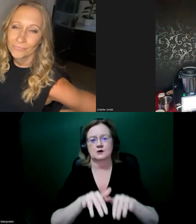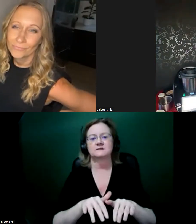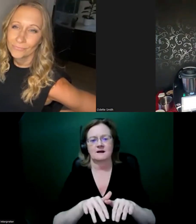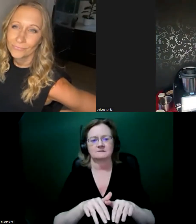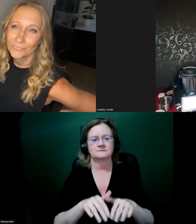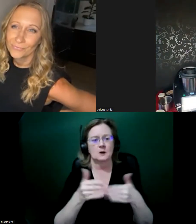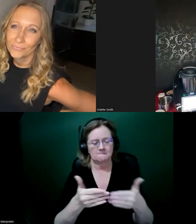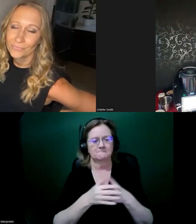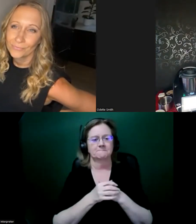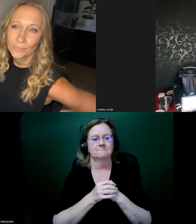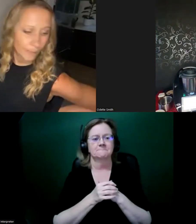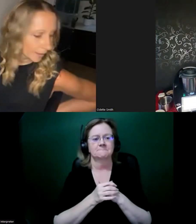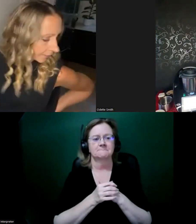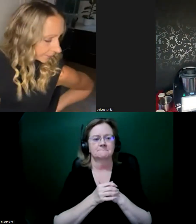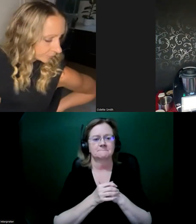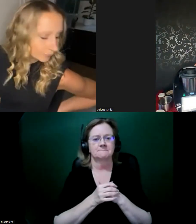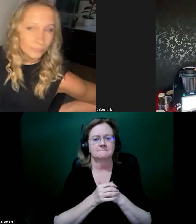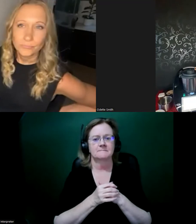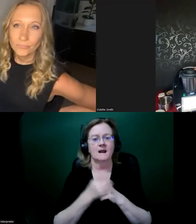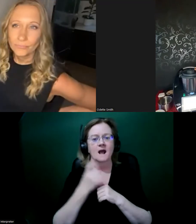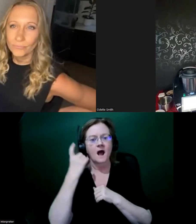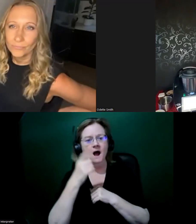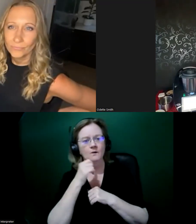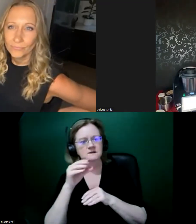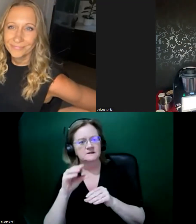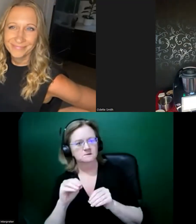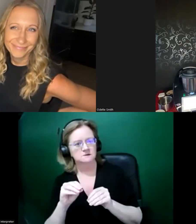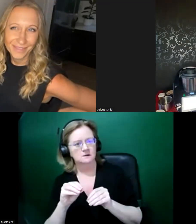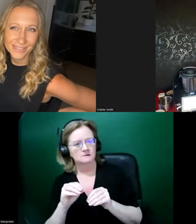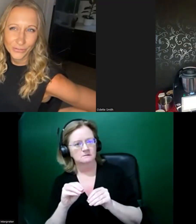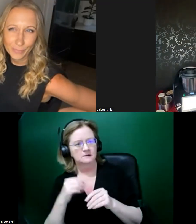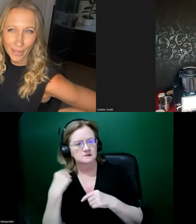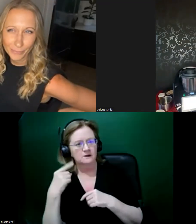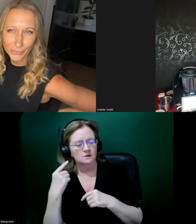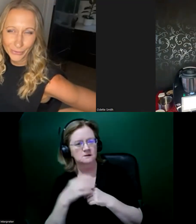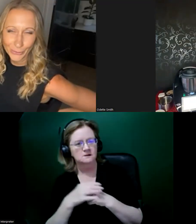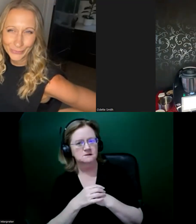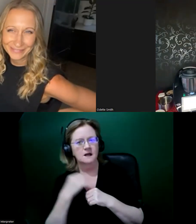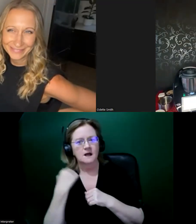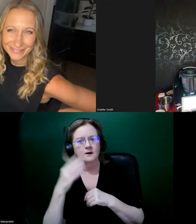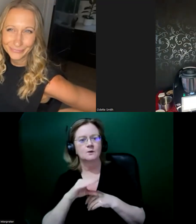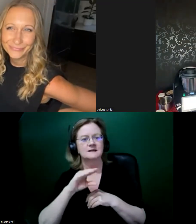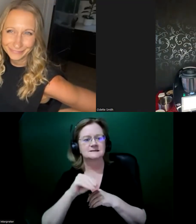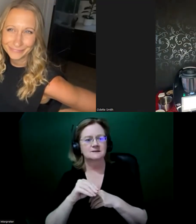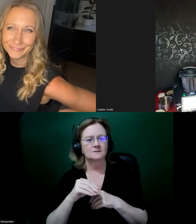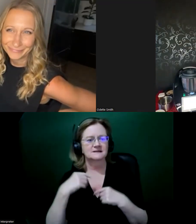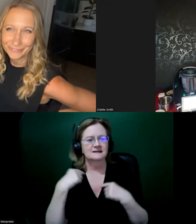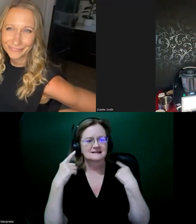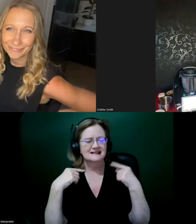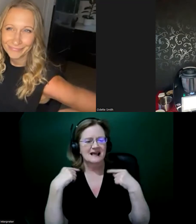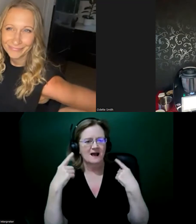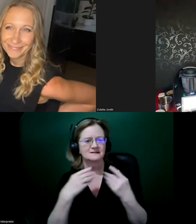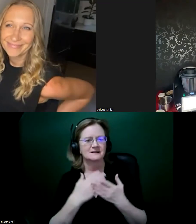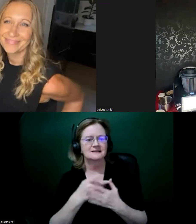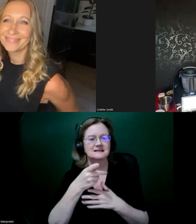go. I wonder if we're going to cut out. Because it always cuts out the sound. That's the good thing about it. See, she's doing